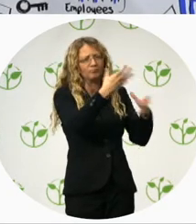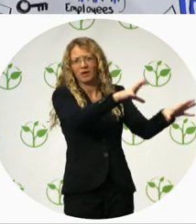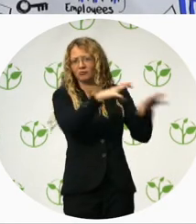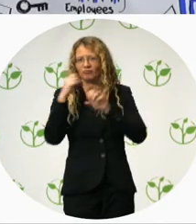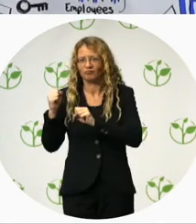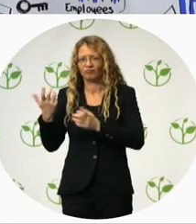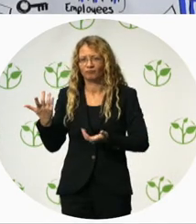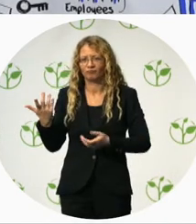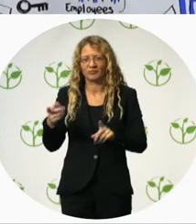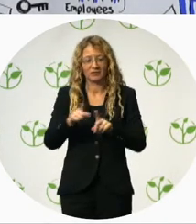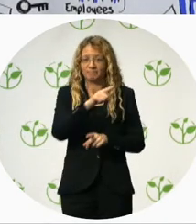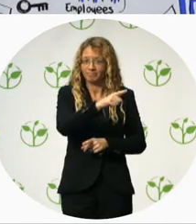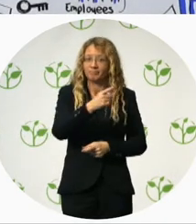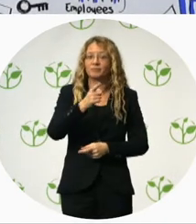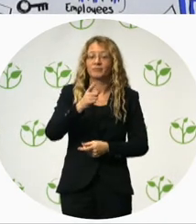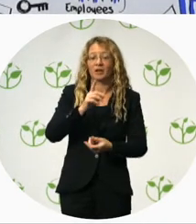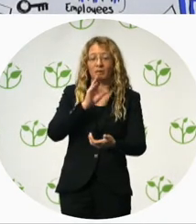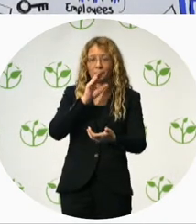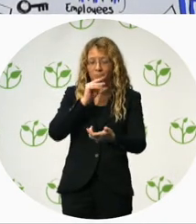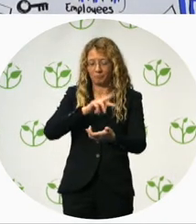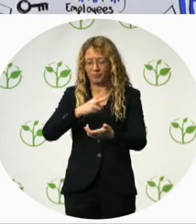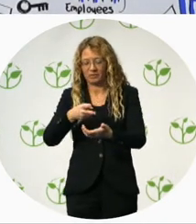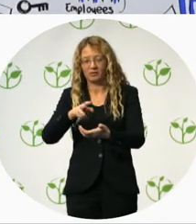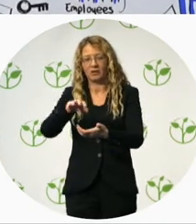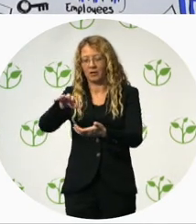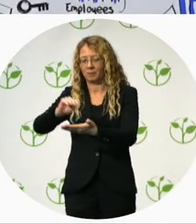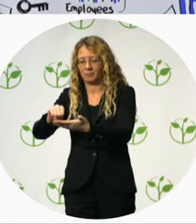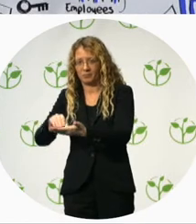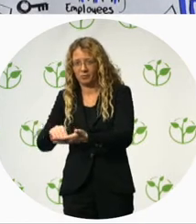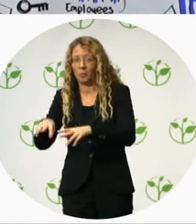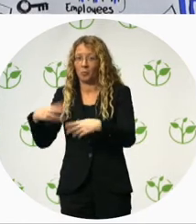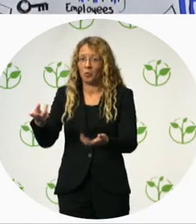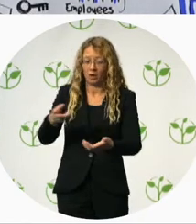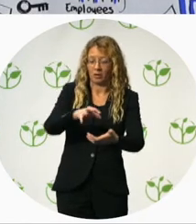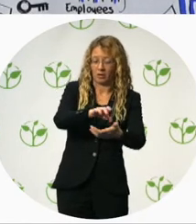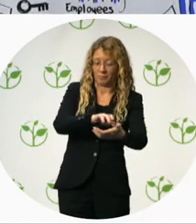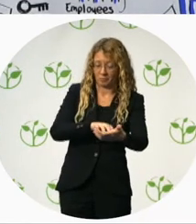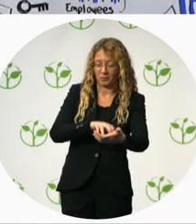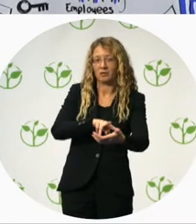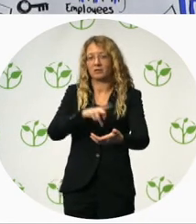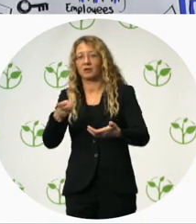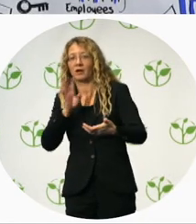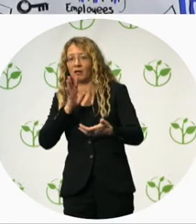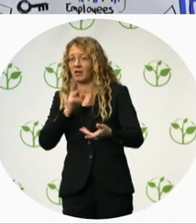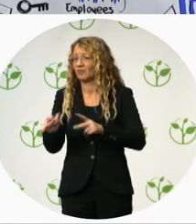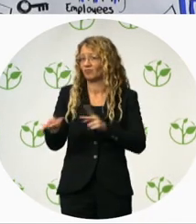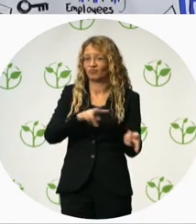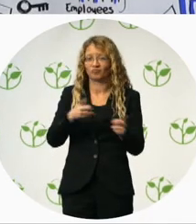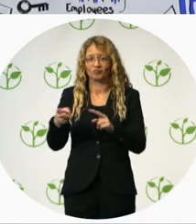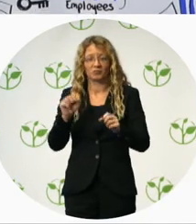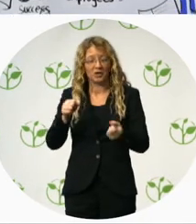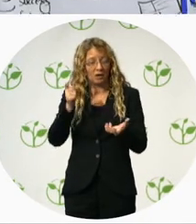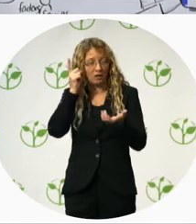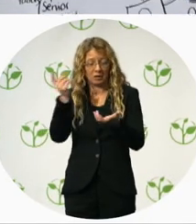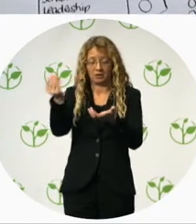speech to text. And I think on a mobile phone or application, yeah, you get the messages you need. And there was a very